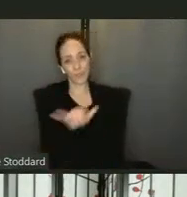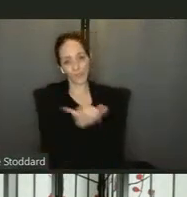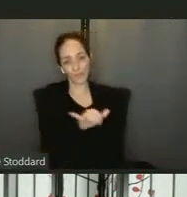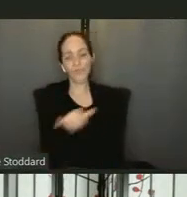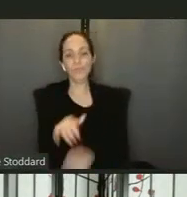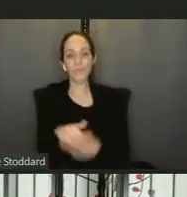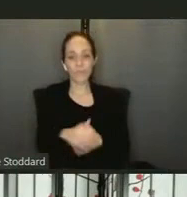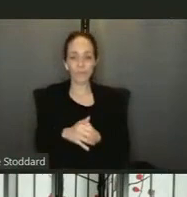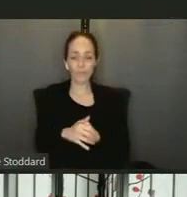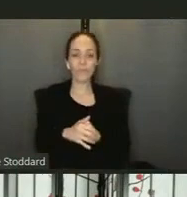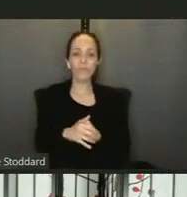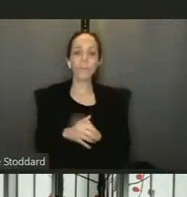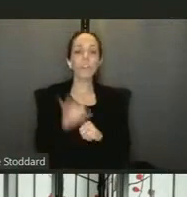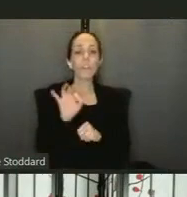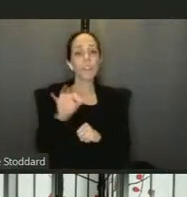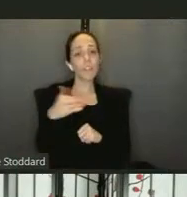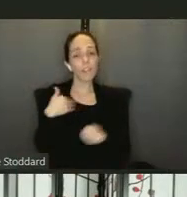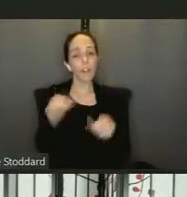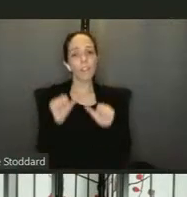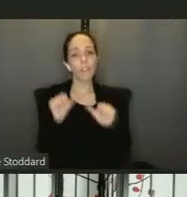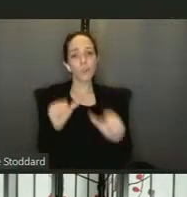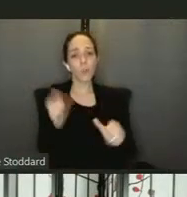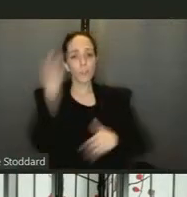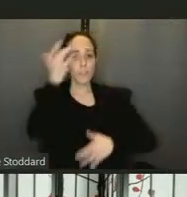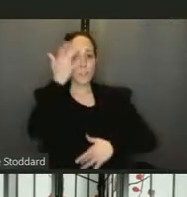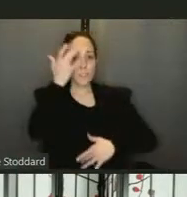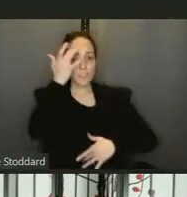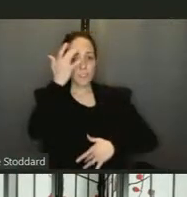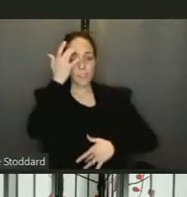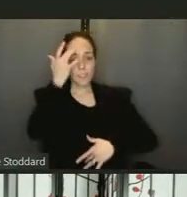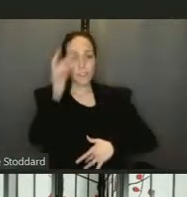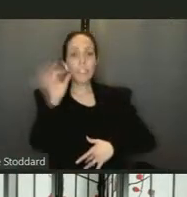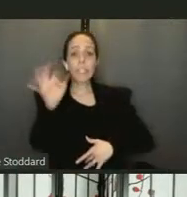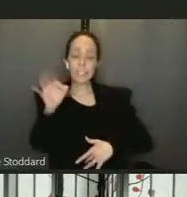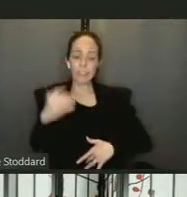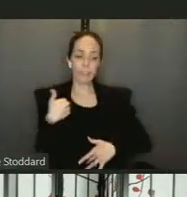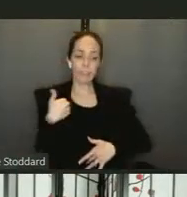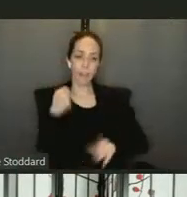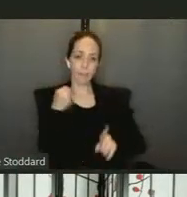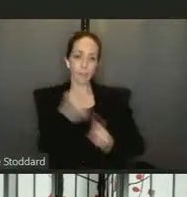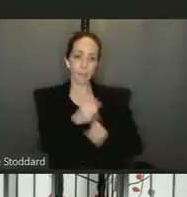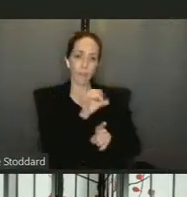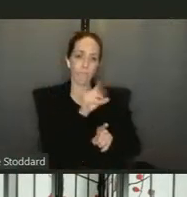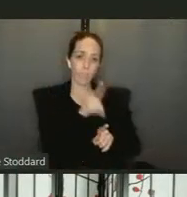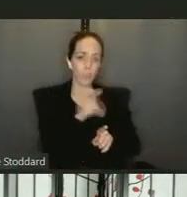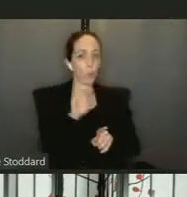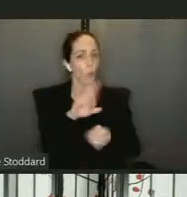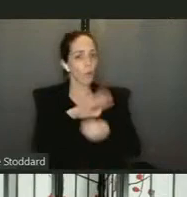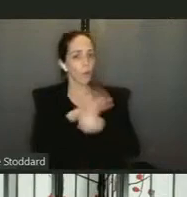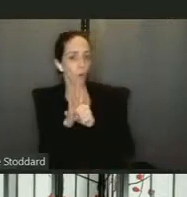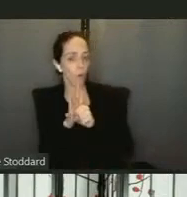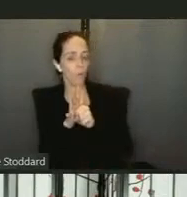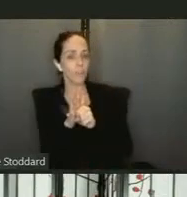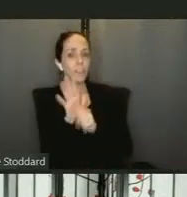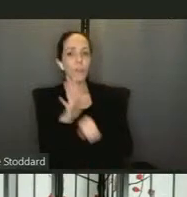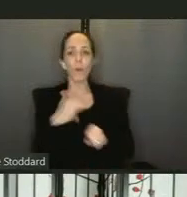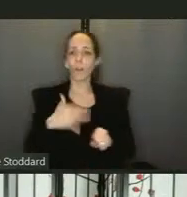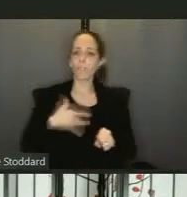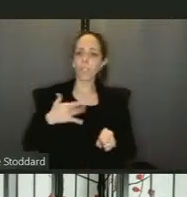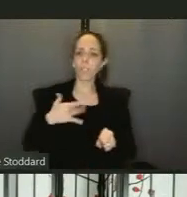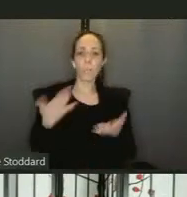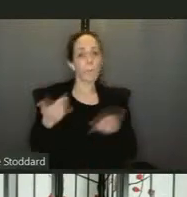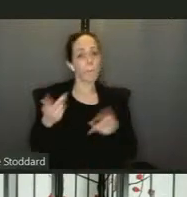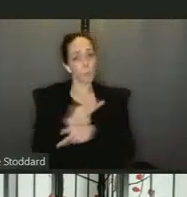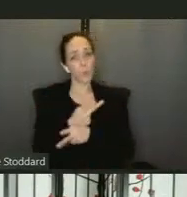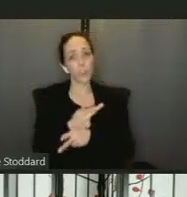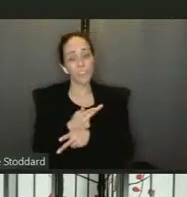that having chronic disease, if you contract flu or COVID, your symptoms sometimes may be worse. That